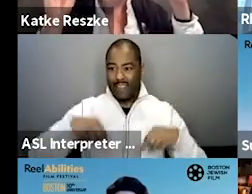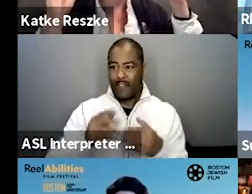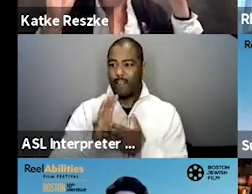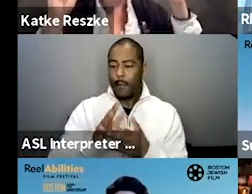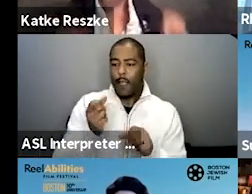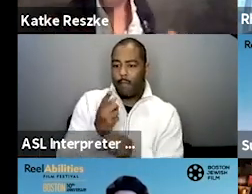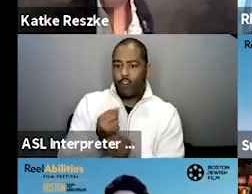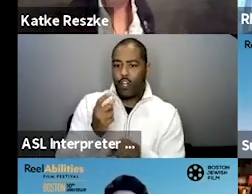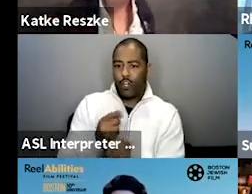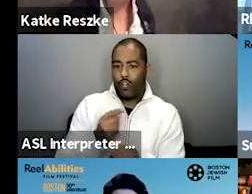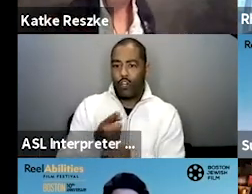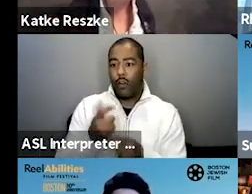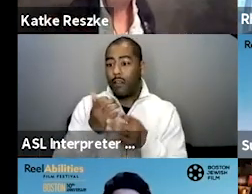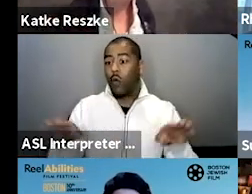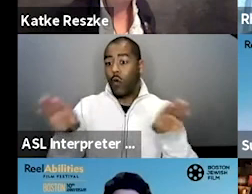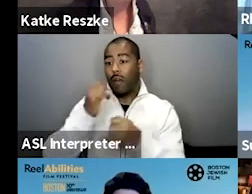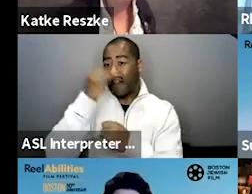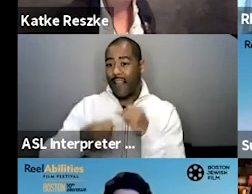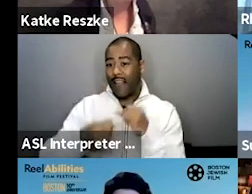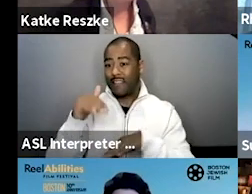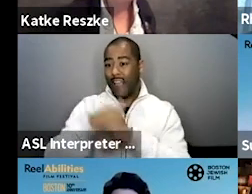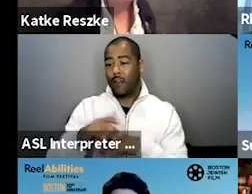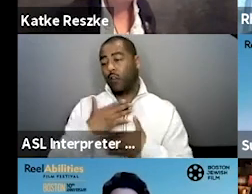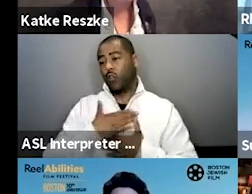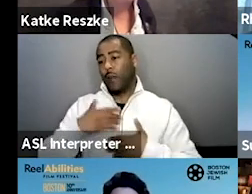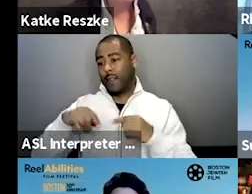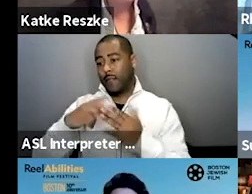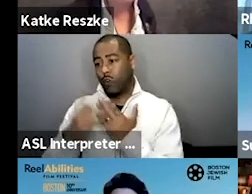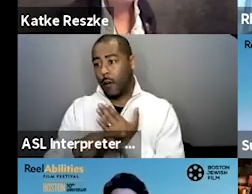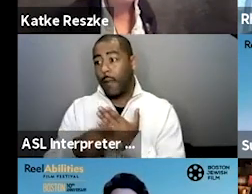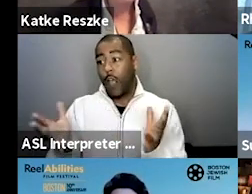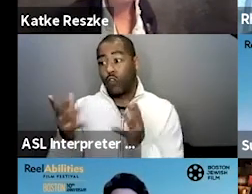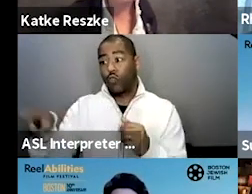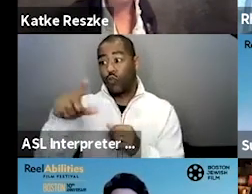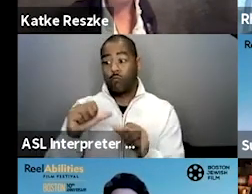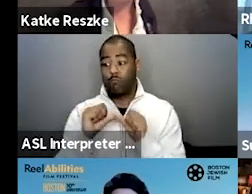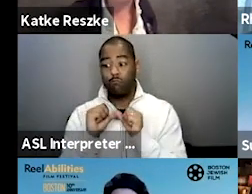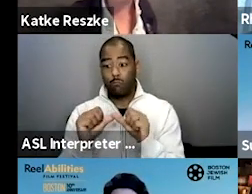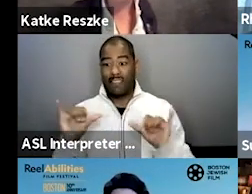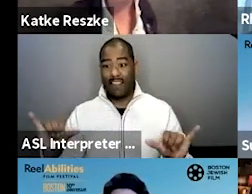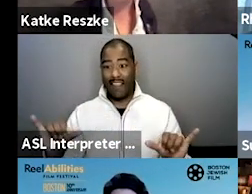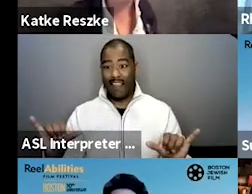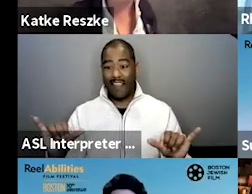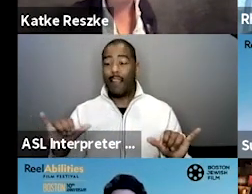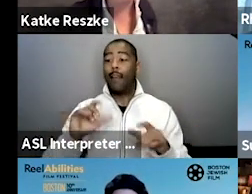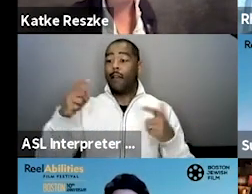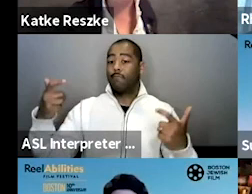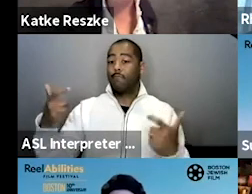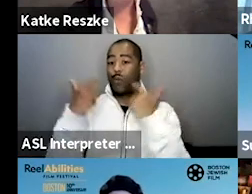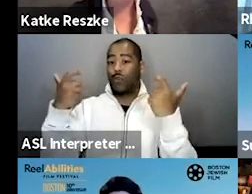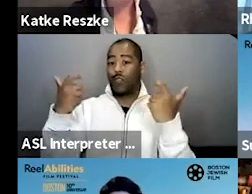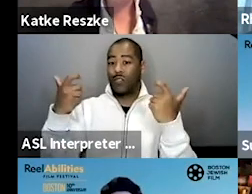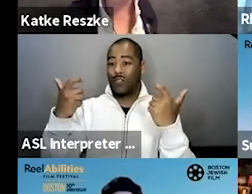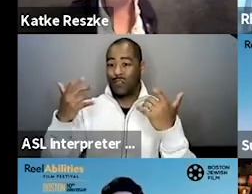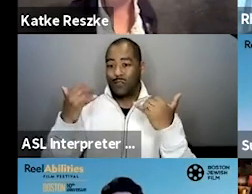enjoyed this closing night program, and I encourage you to stick around and have a final toast at the close of the festival, which is right